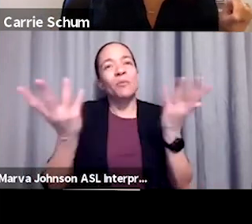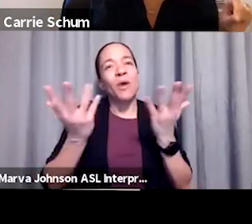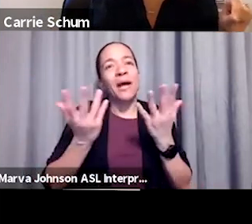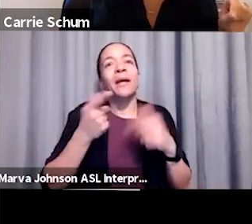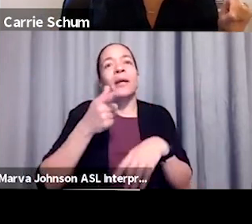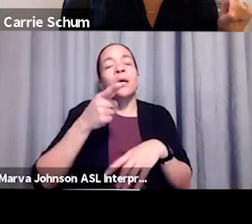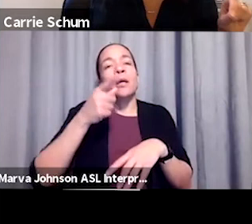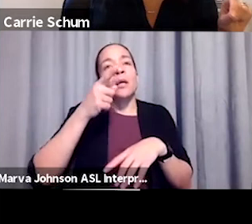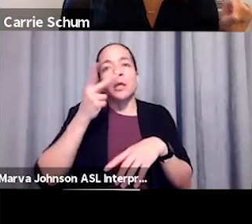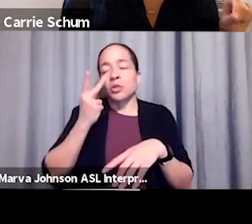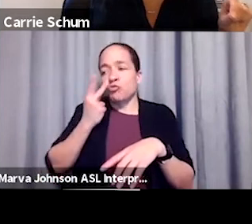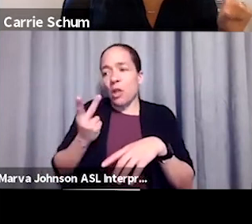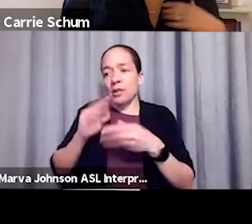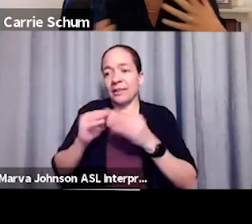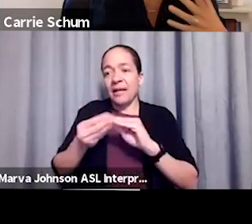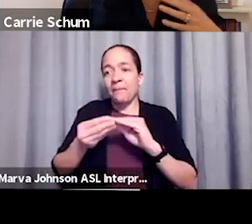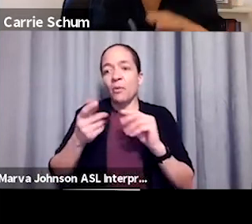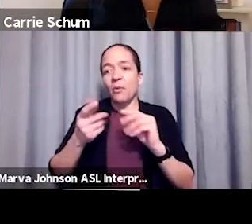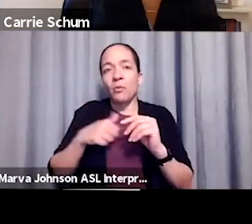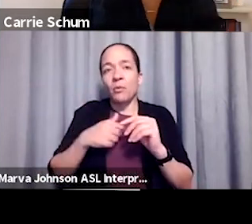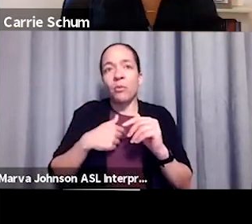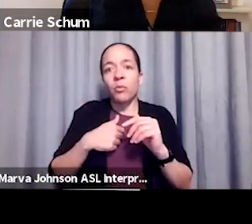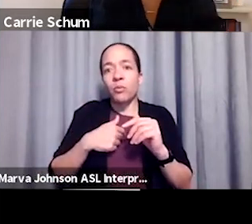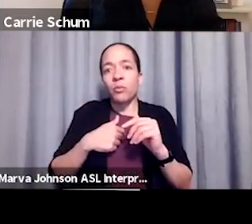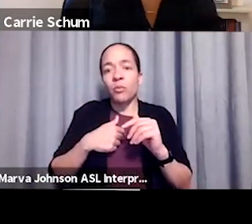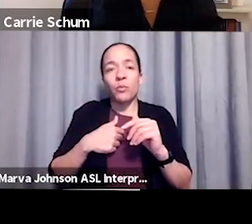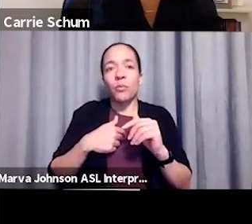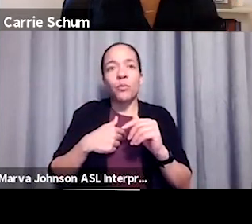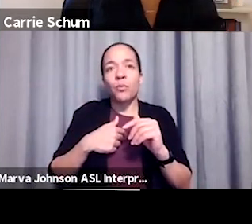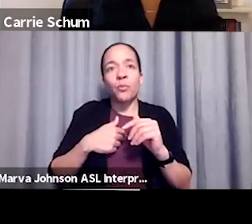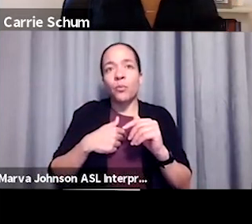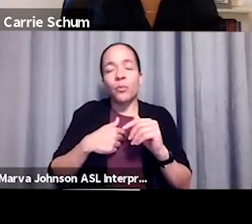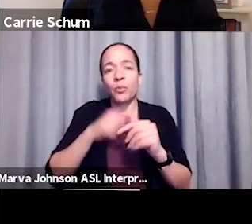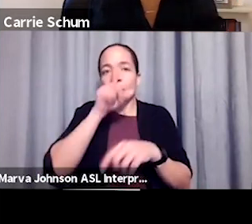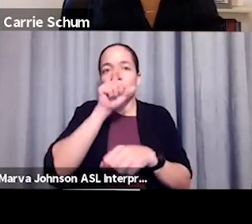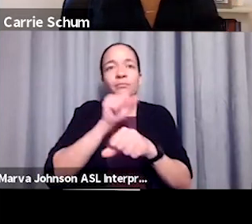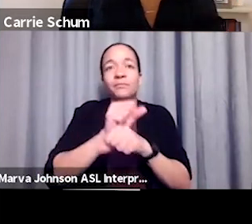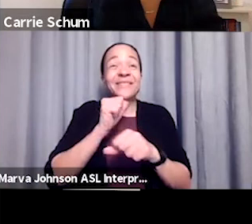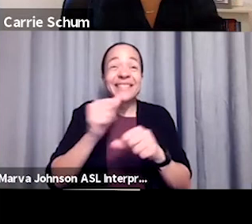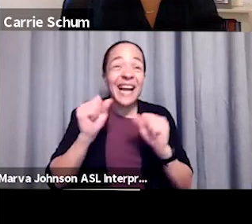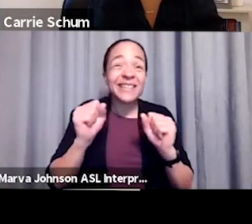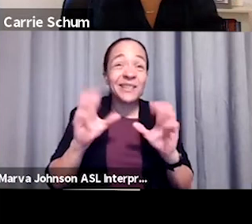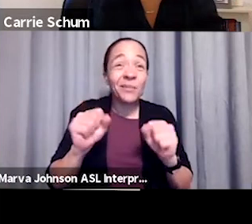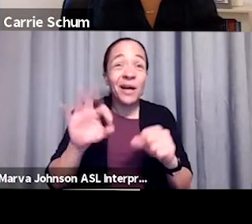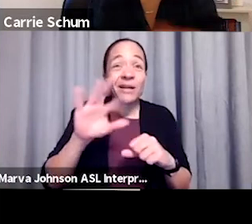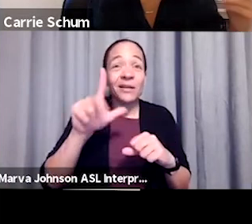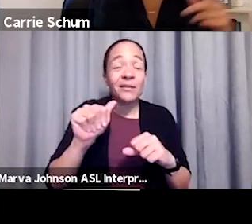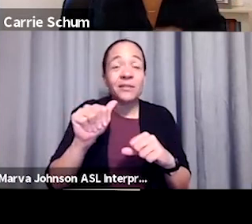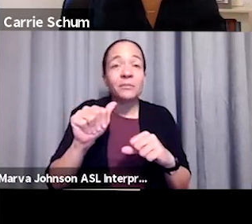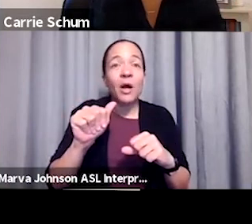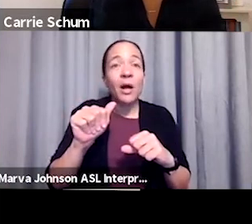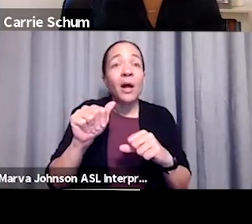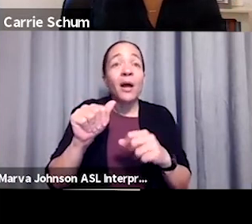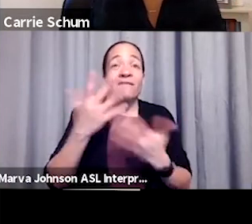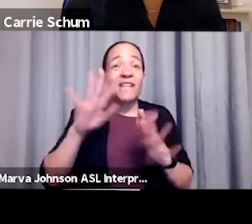some of these numbers that there's a lot. We were not surprised, for example, that Florida passed a $15 minimum wage. We saw